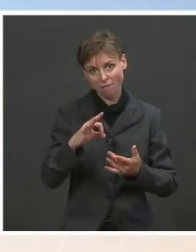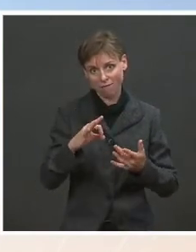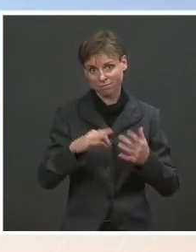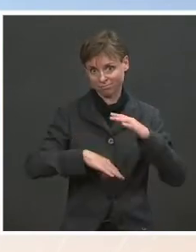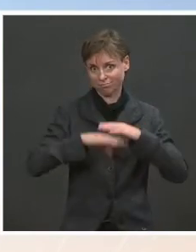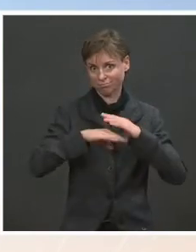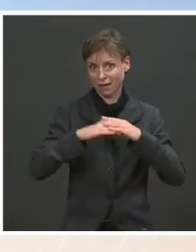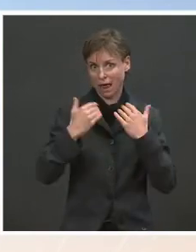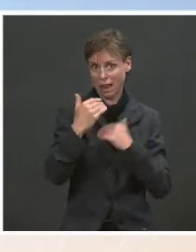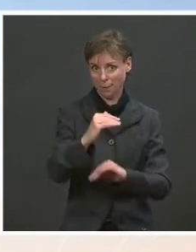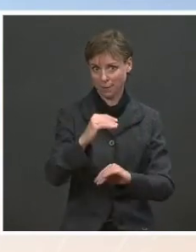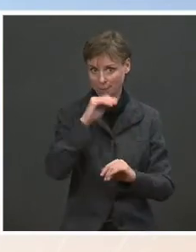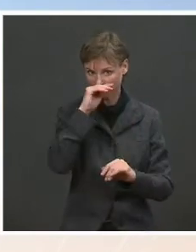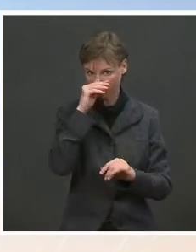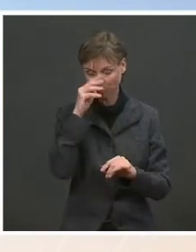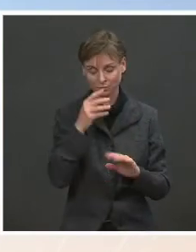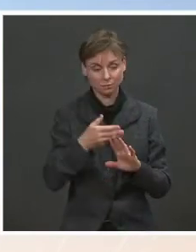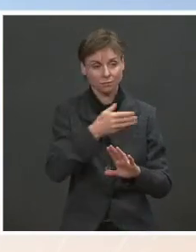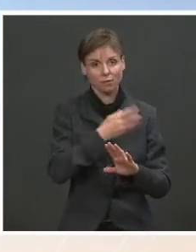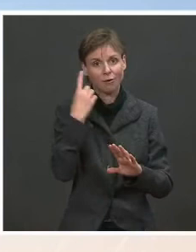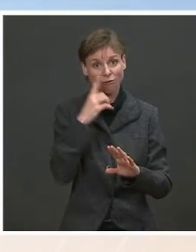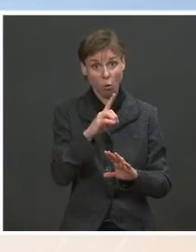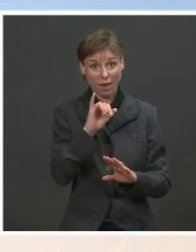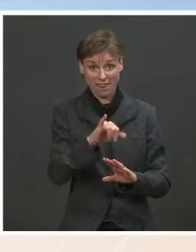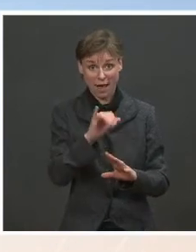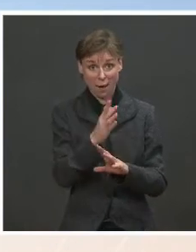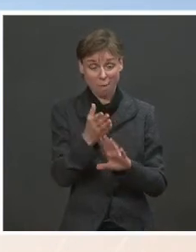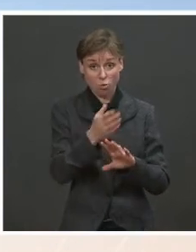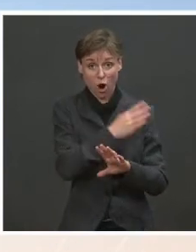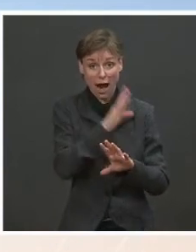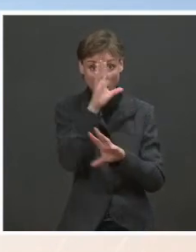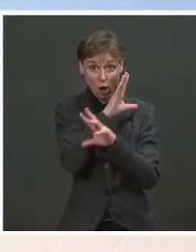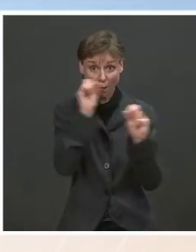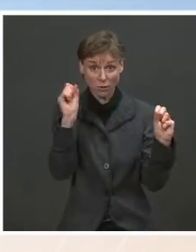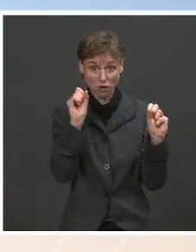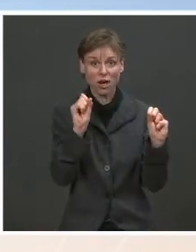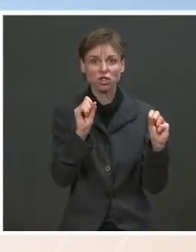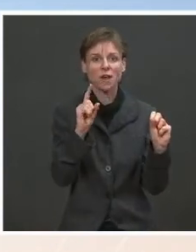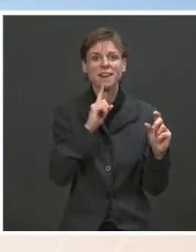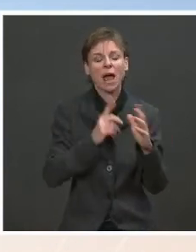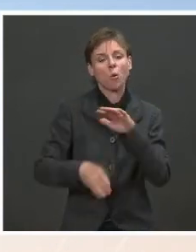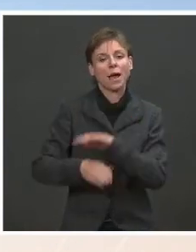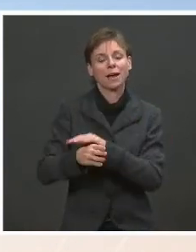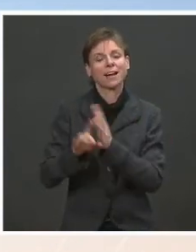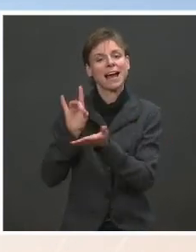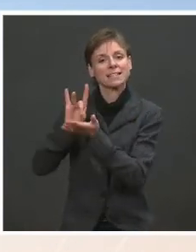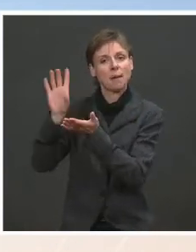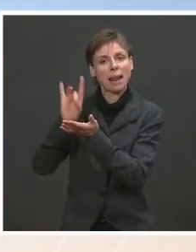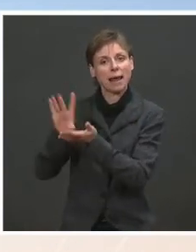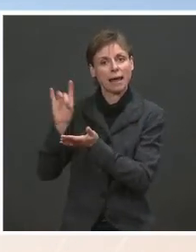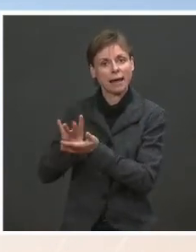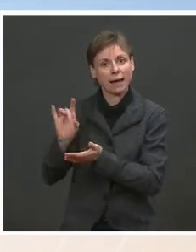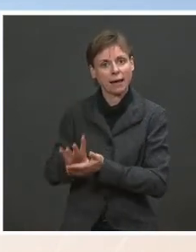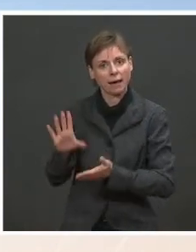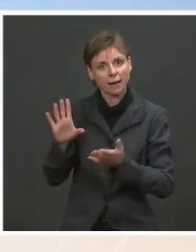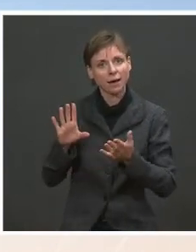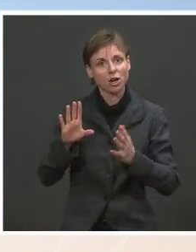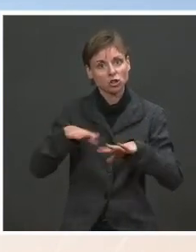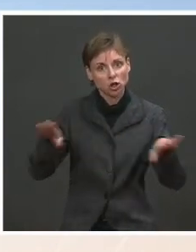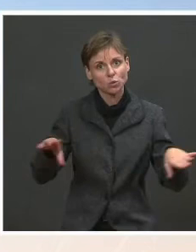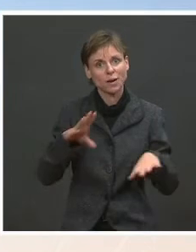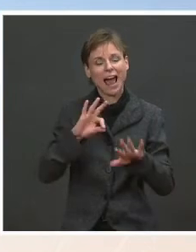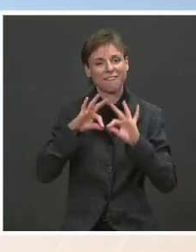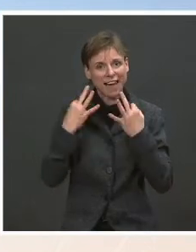for the prior administration. This is how we got here, because they were expelling children in addition to families and single adults. We decided, as you all